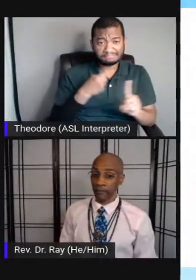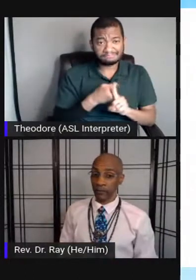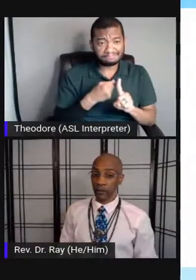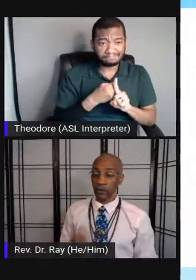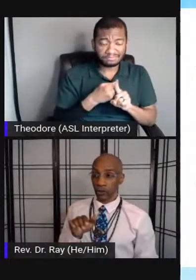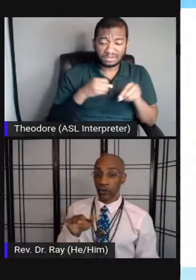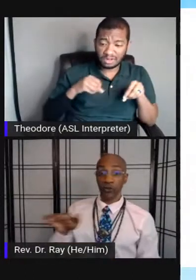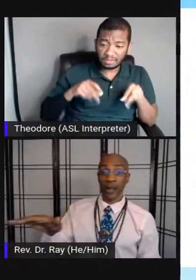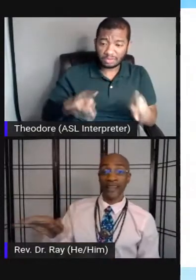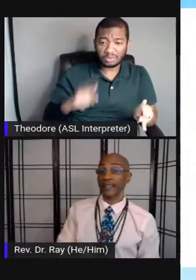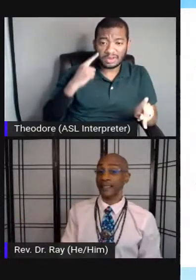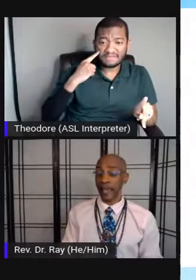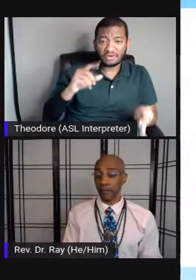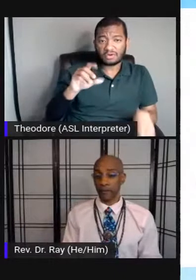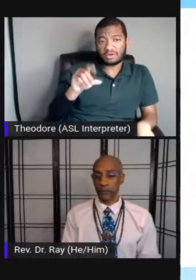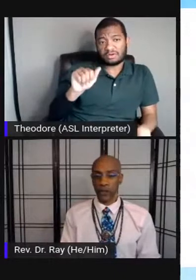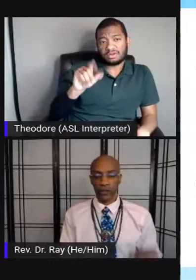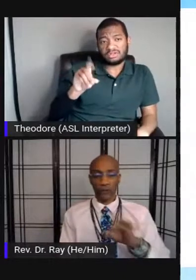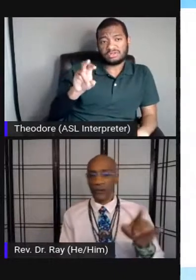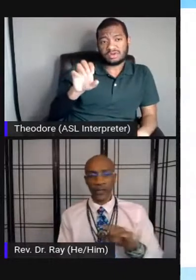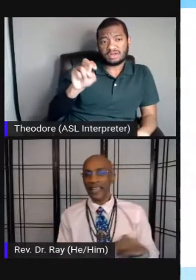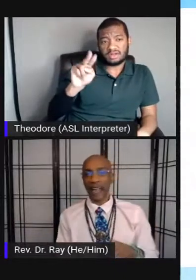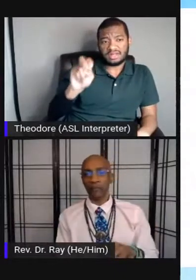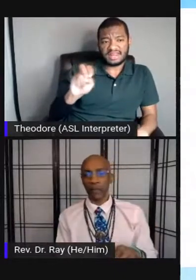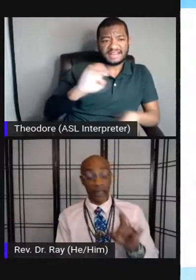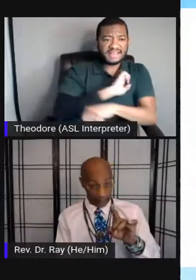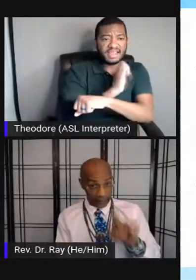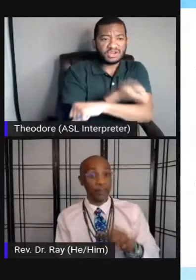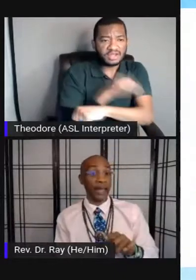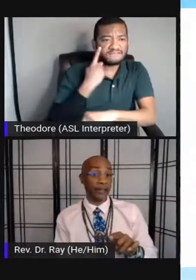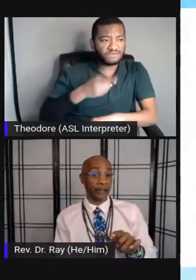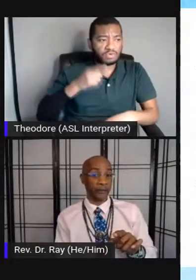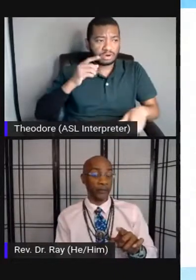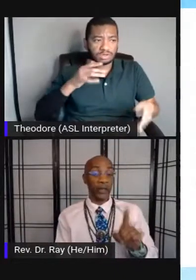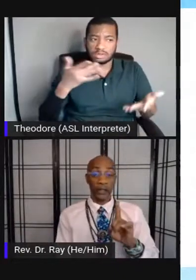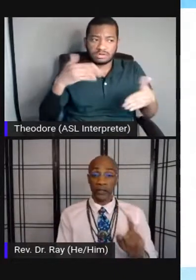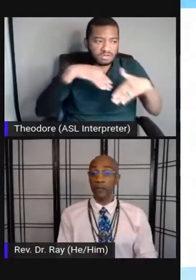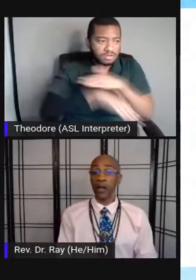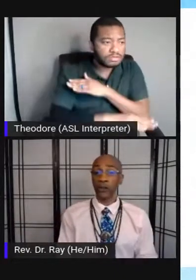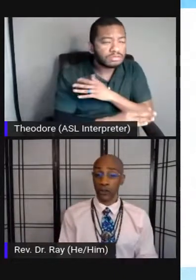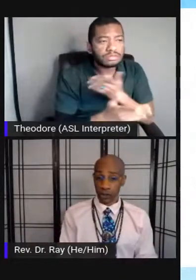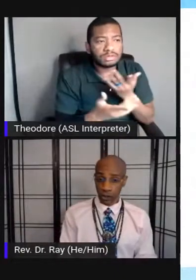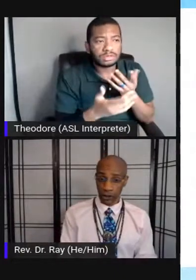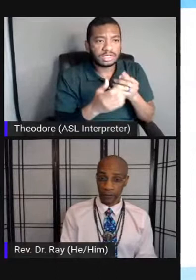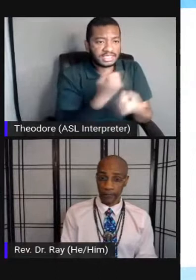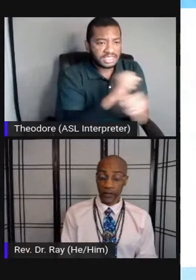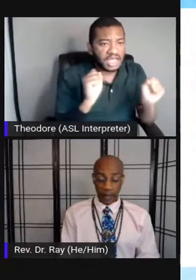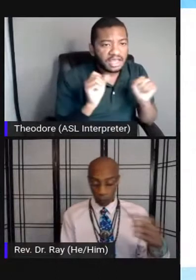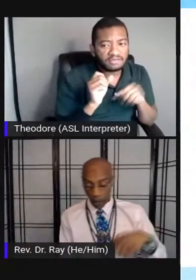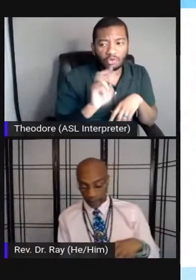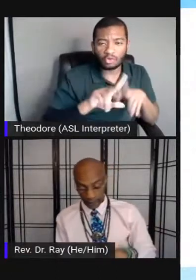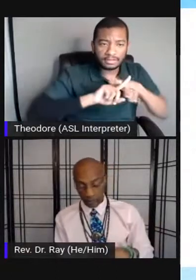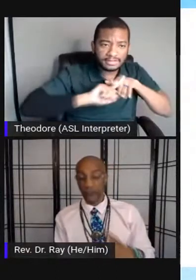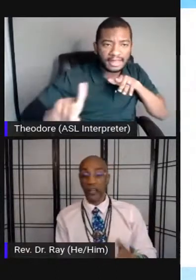in, to run and escape. So fear need not be eliminated. It needs to be understood.